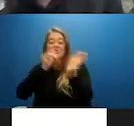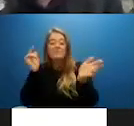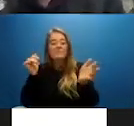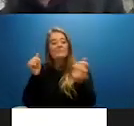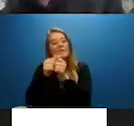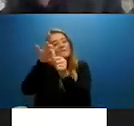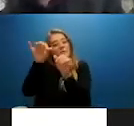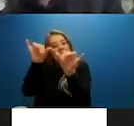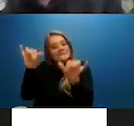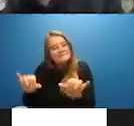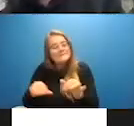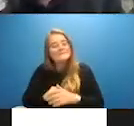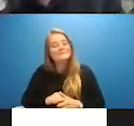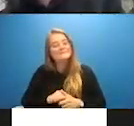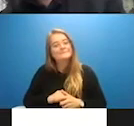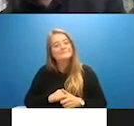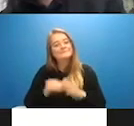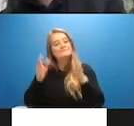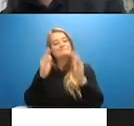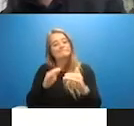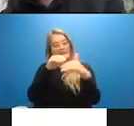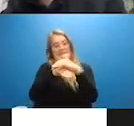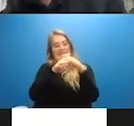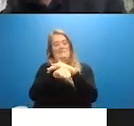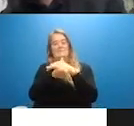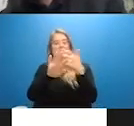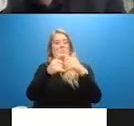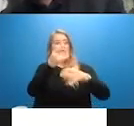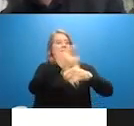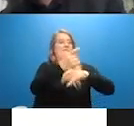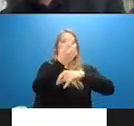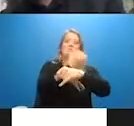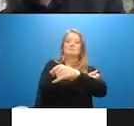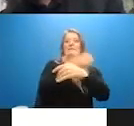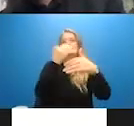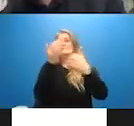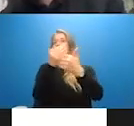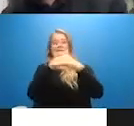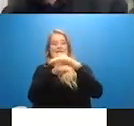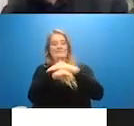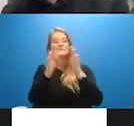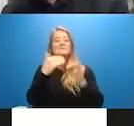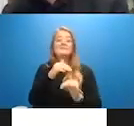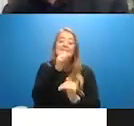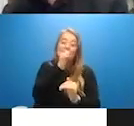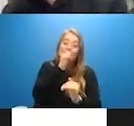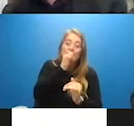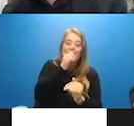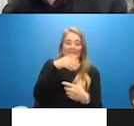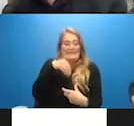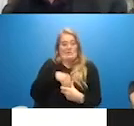system, the accessibility of alcohol and drugs, the secrets that are kept, the internalized